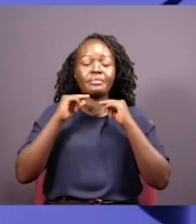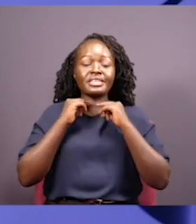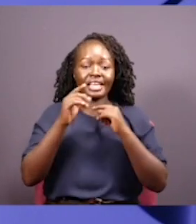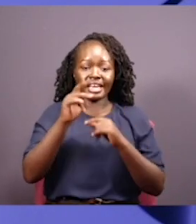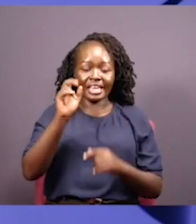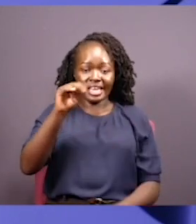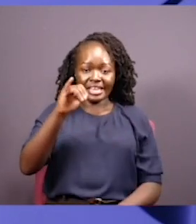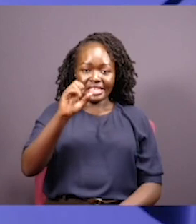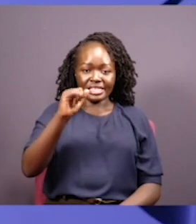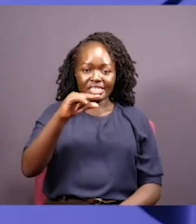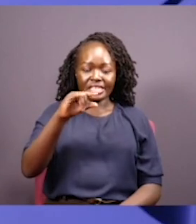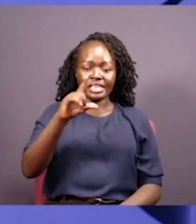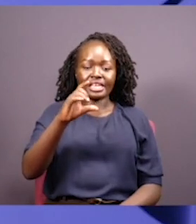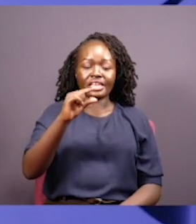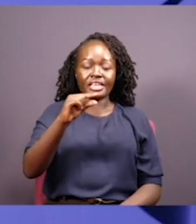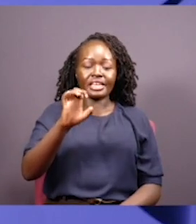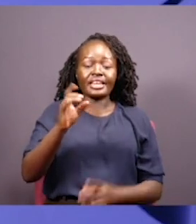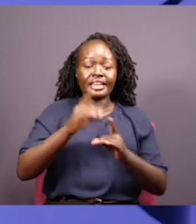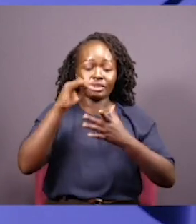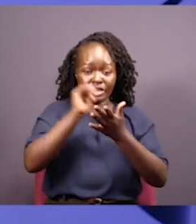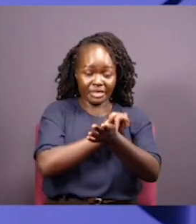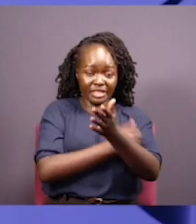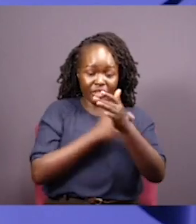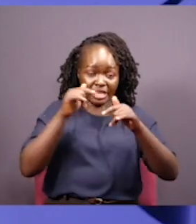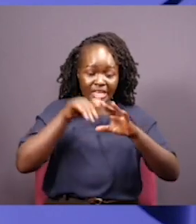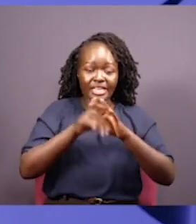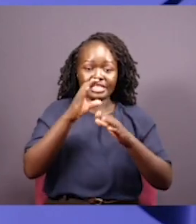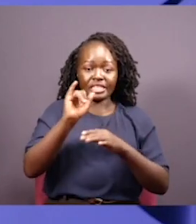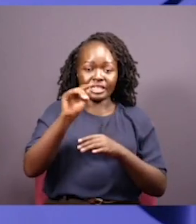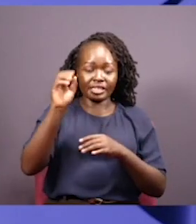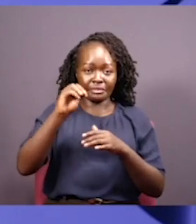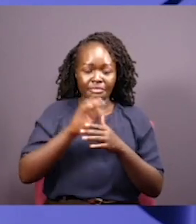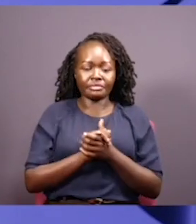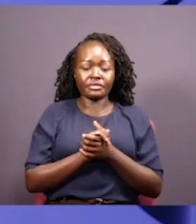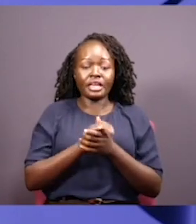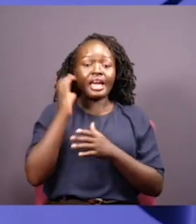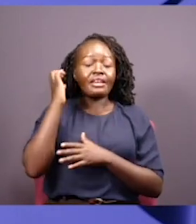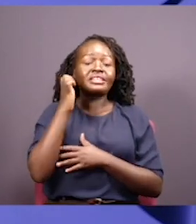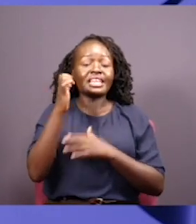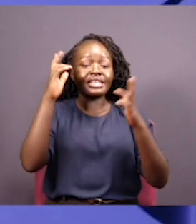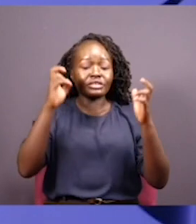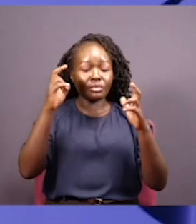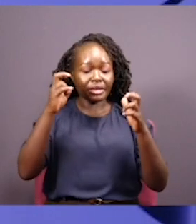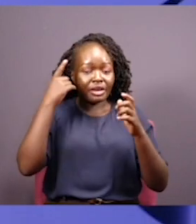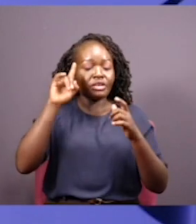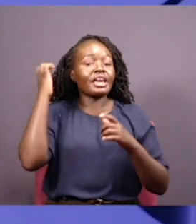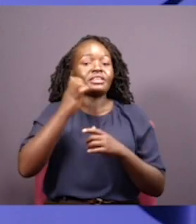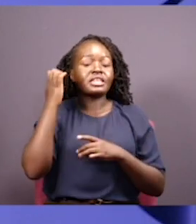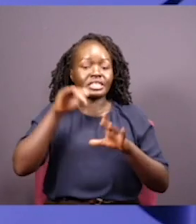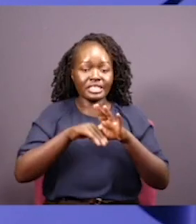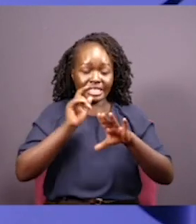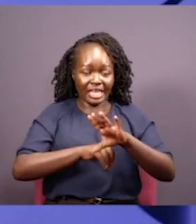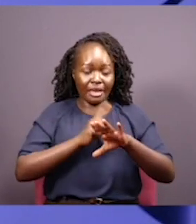at Citam. Now, the title of the sermon today is Evangelizing in Times of Discomfort. I am convinced you will